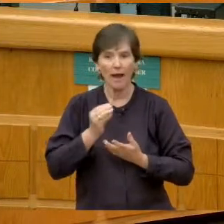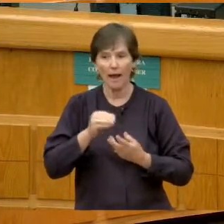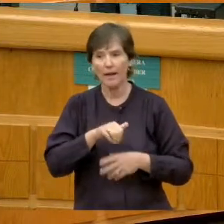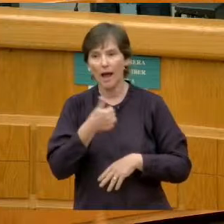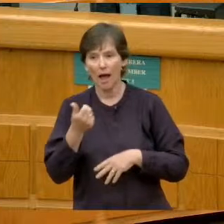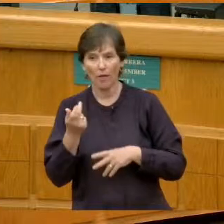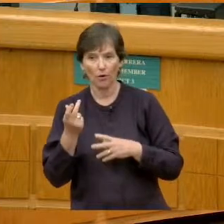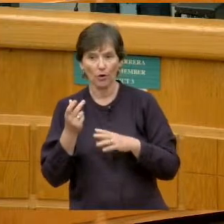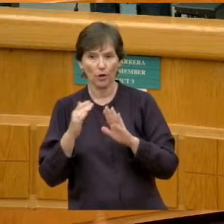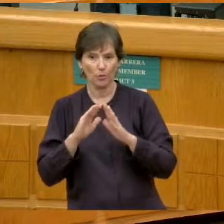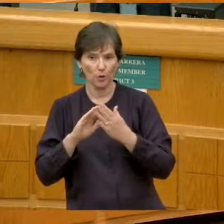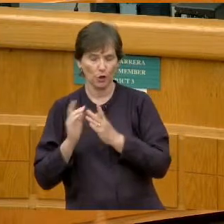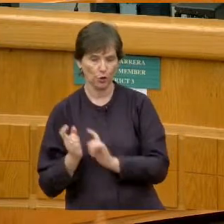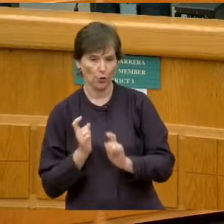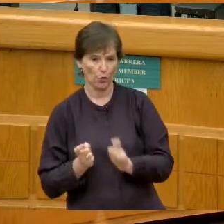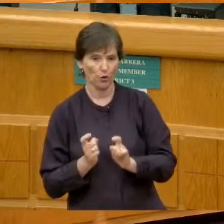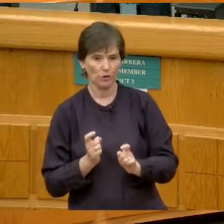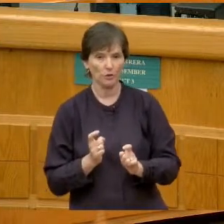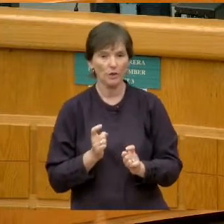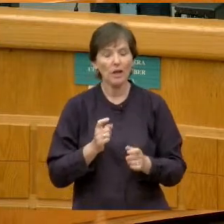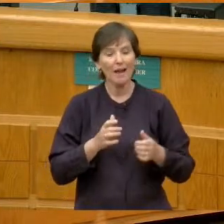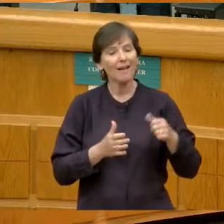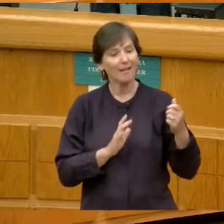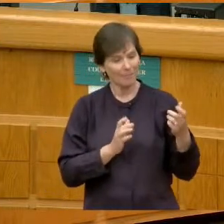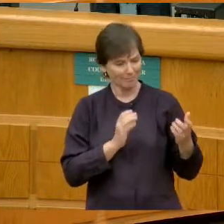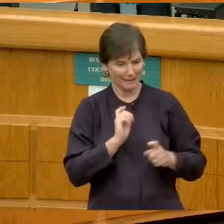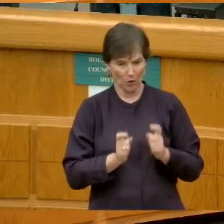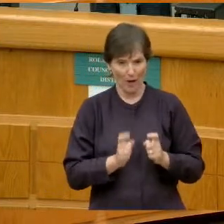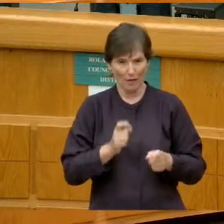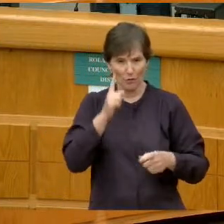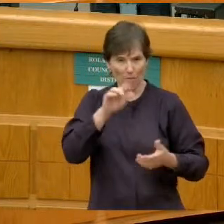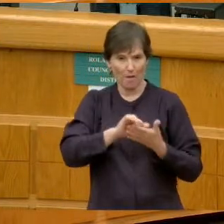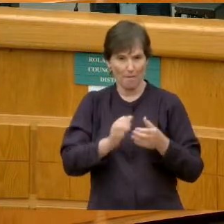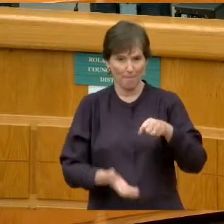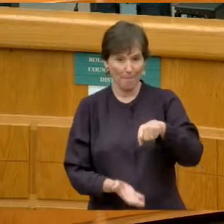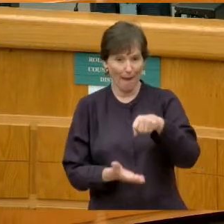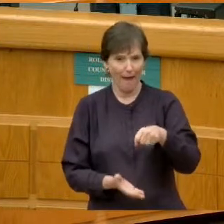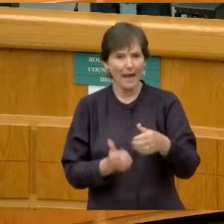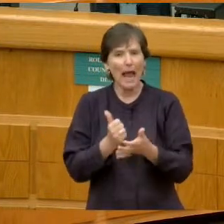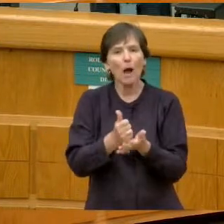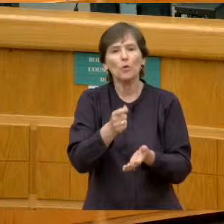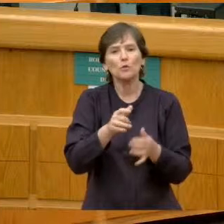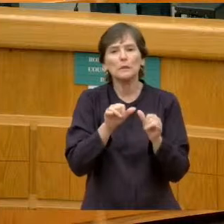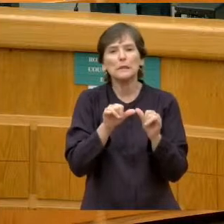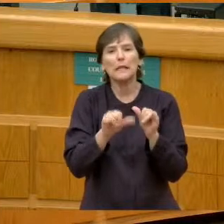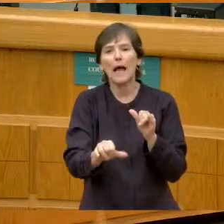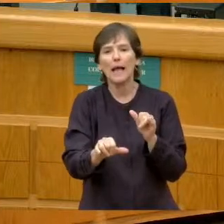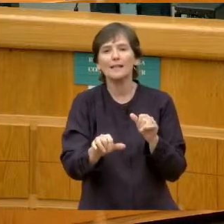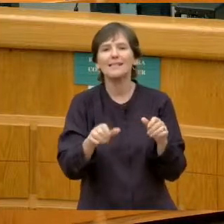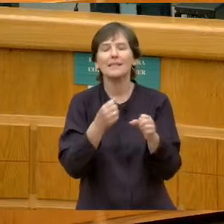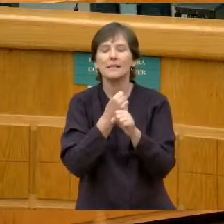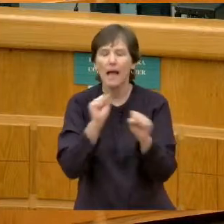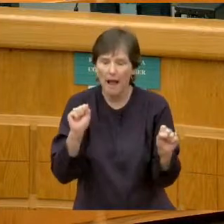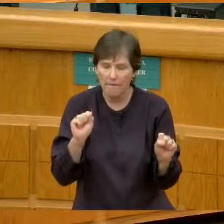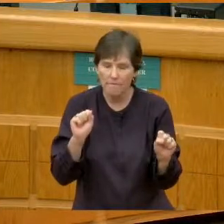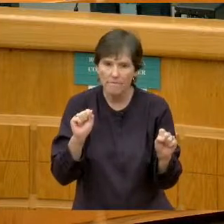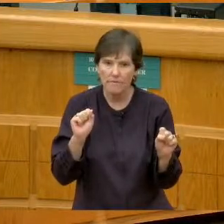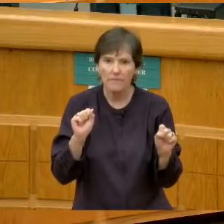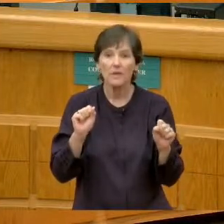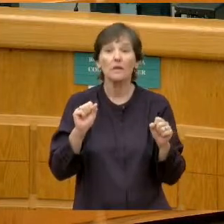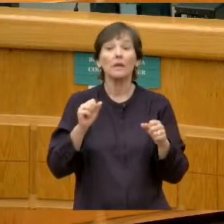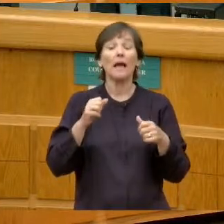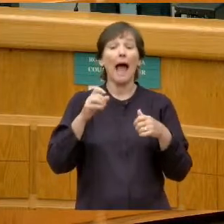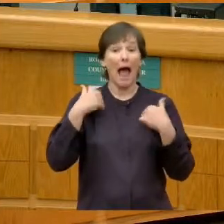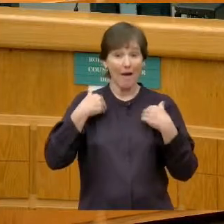it's to help you stay safe and maintain your safe. You'll find you'll have a mask. You'll find